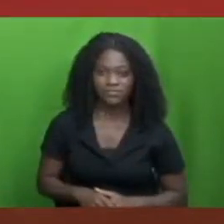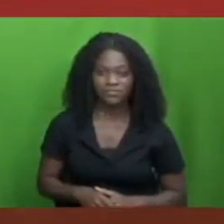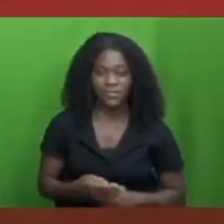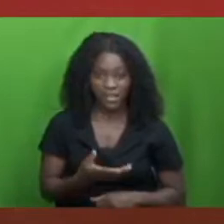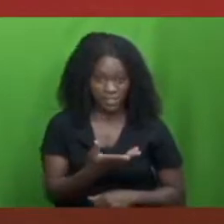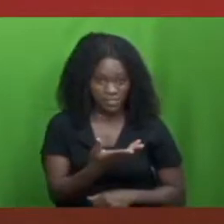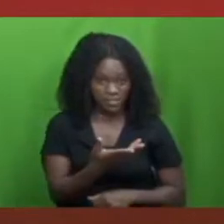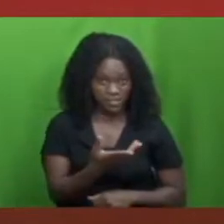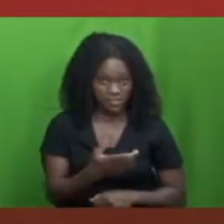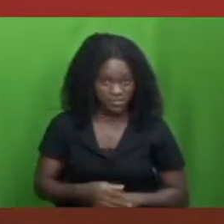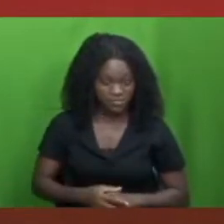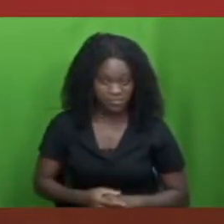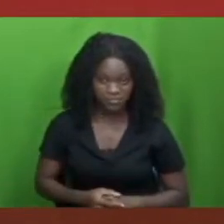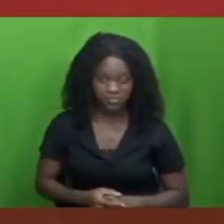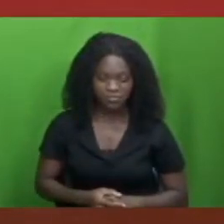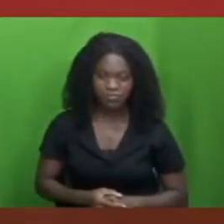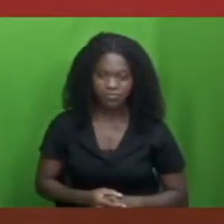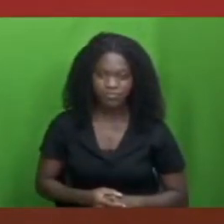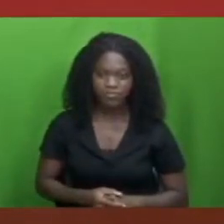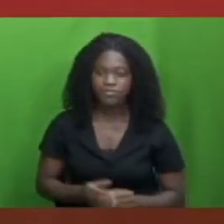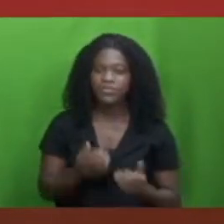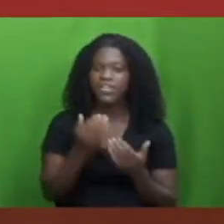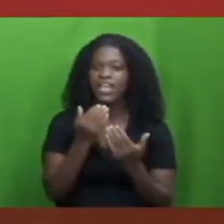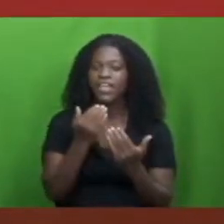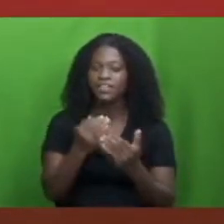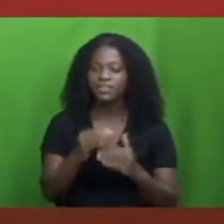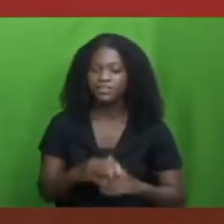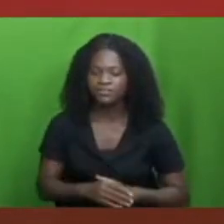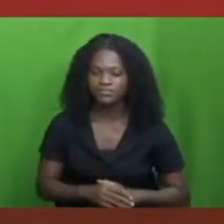You want to clarify it?